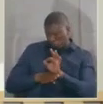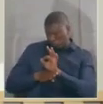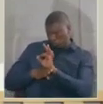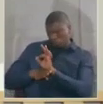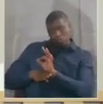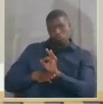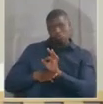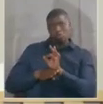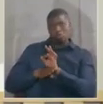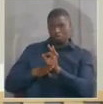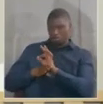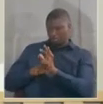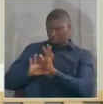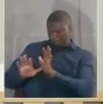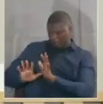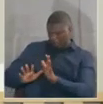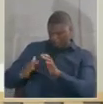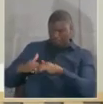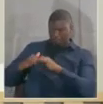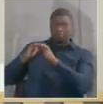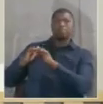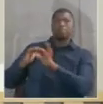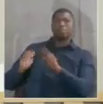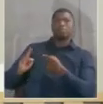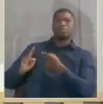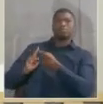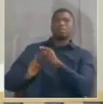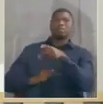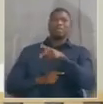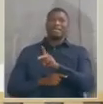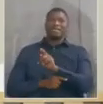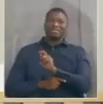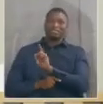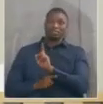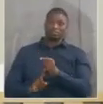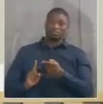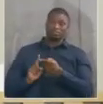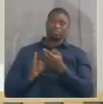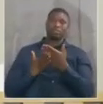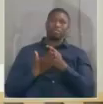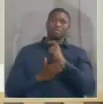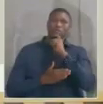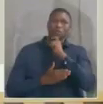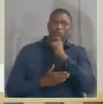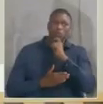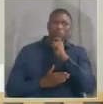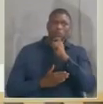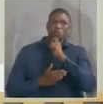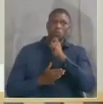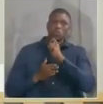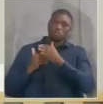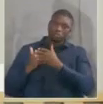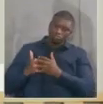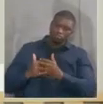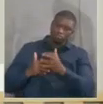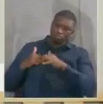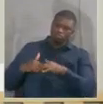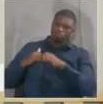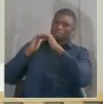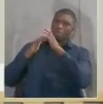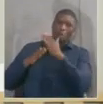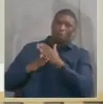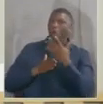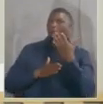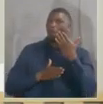and also putting together the resources that will be utilized. Hence, then it commenced its